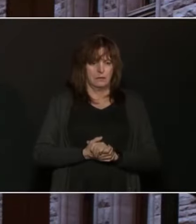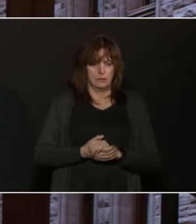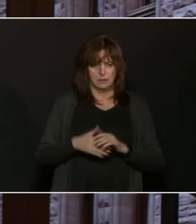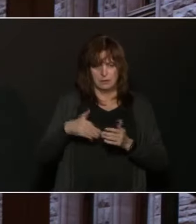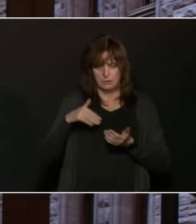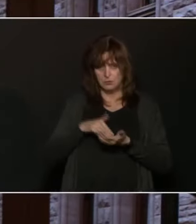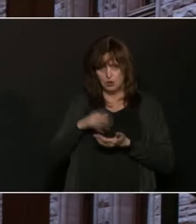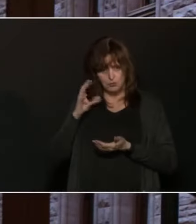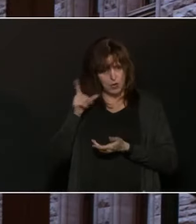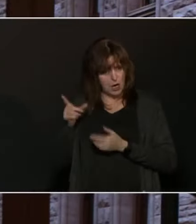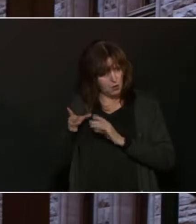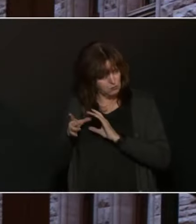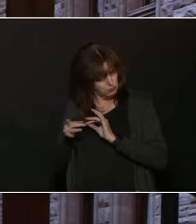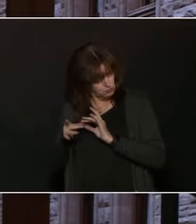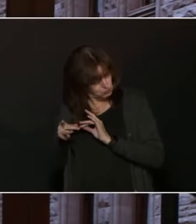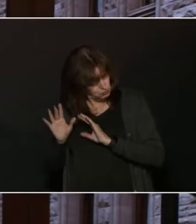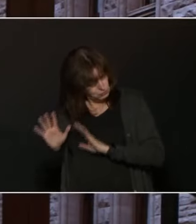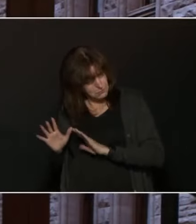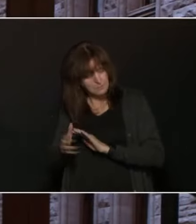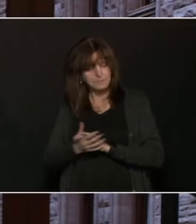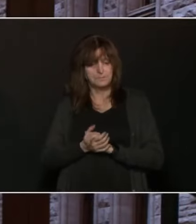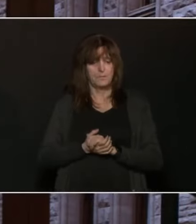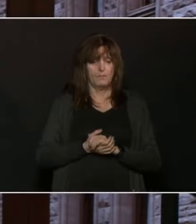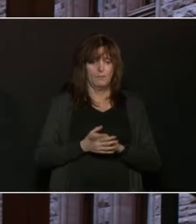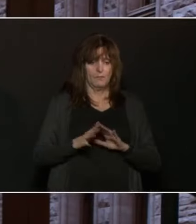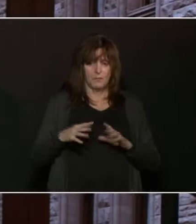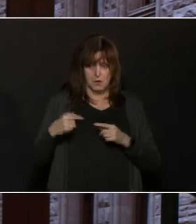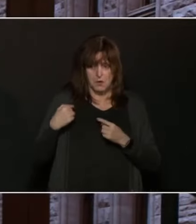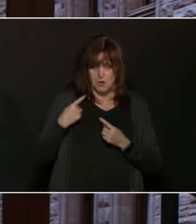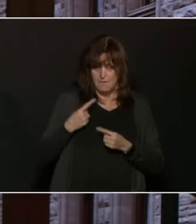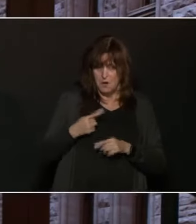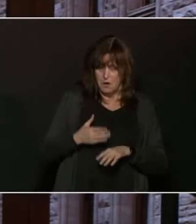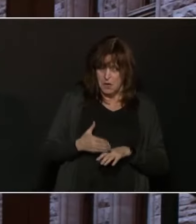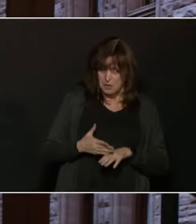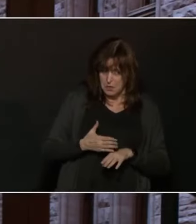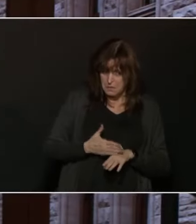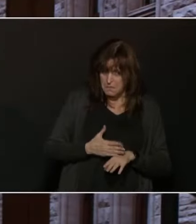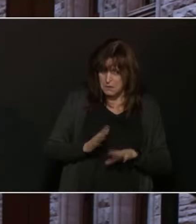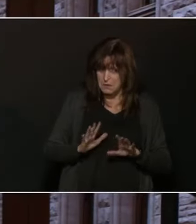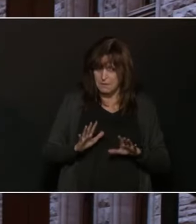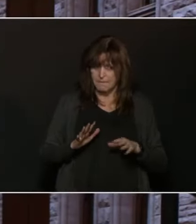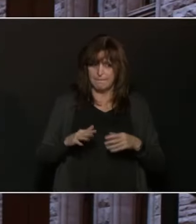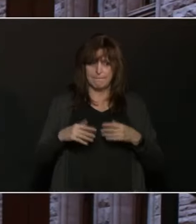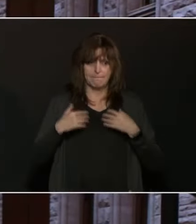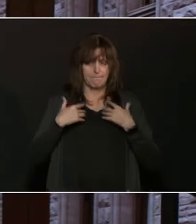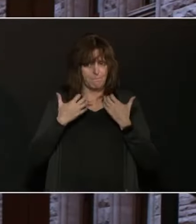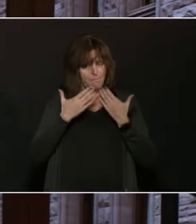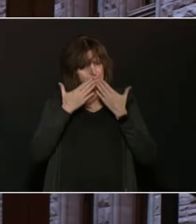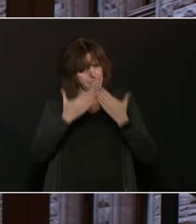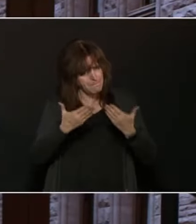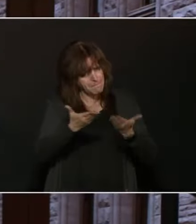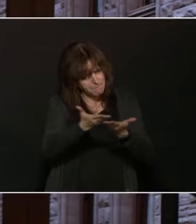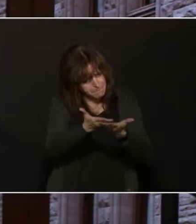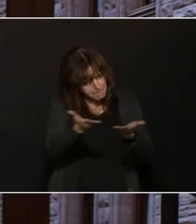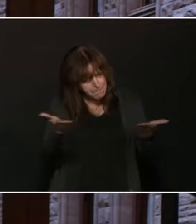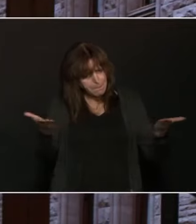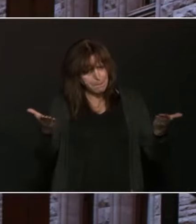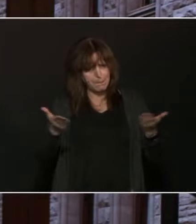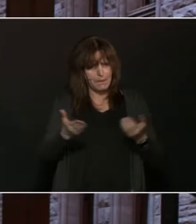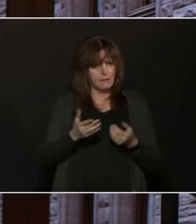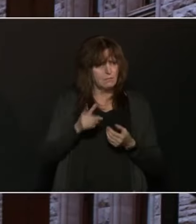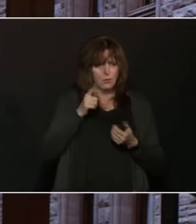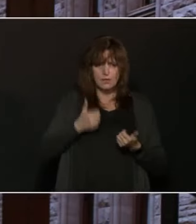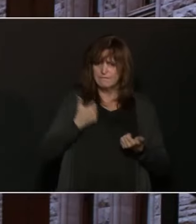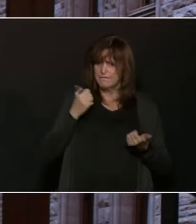things. One, it shows improvement. And I would like to thank the citizens of Ontario that where we had not seen a lot